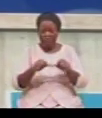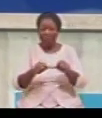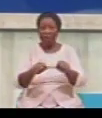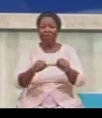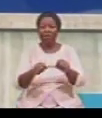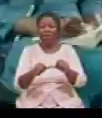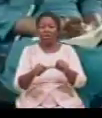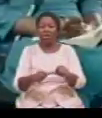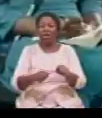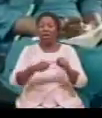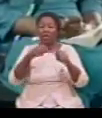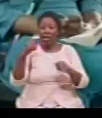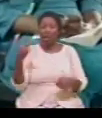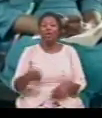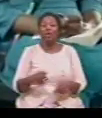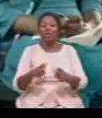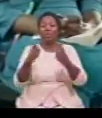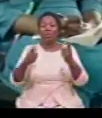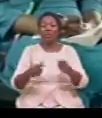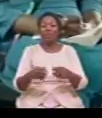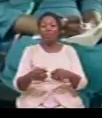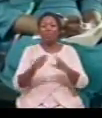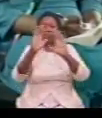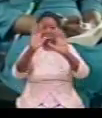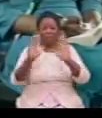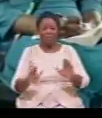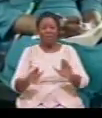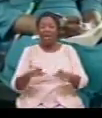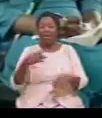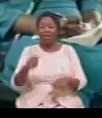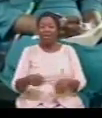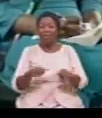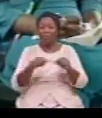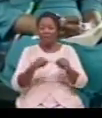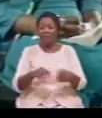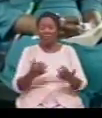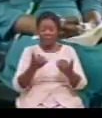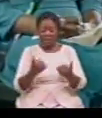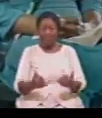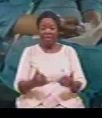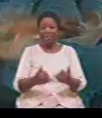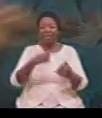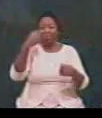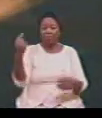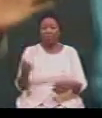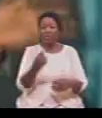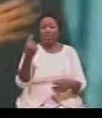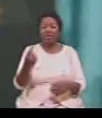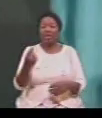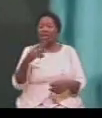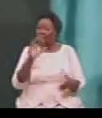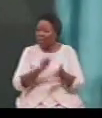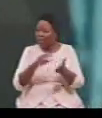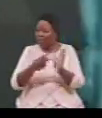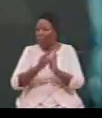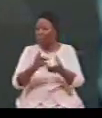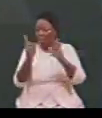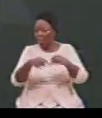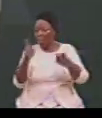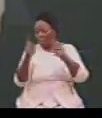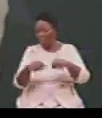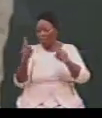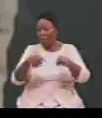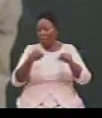of greater miracles. The present frequency, it comes, it comes, it comes, and then